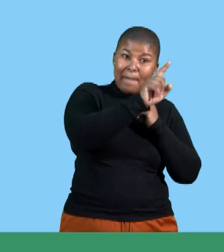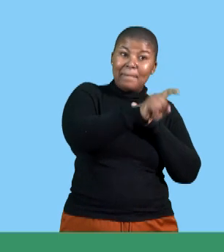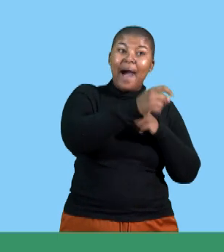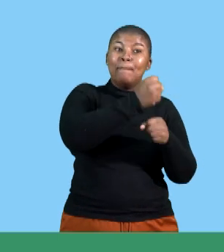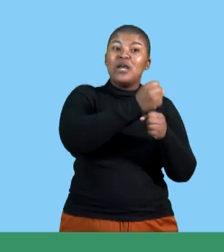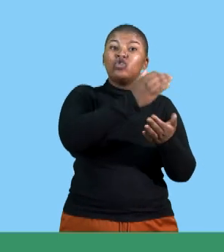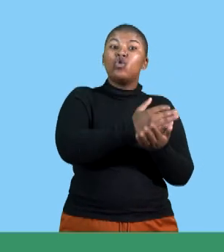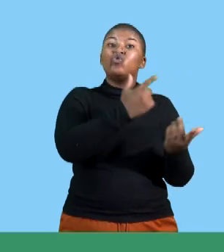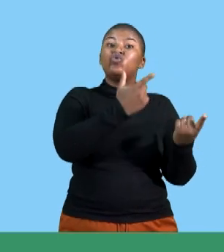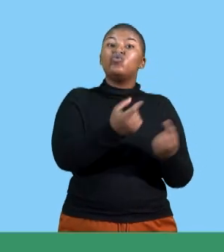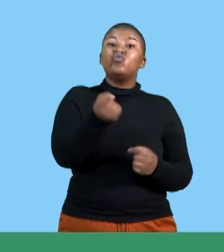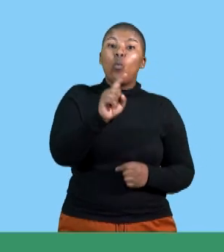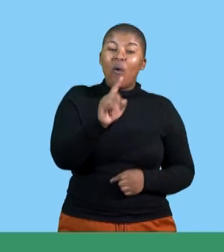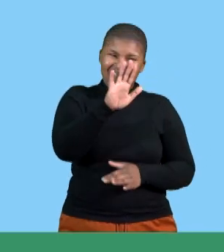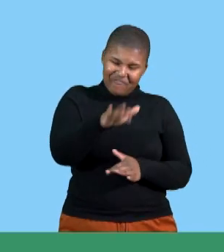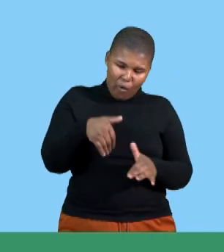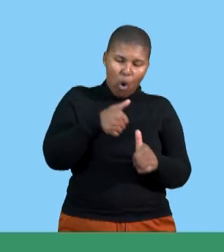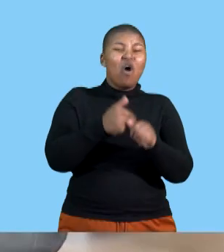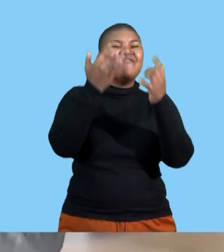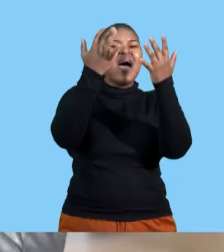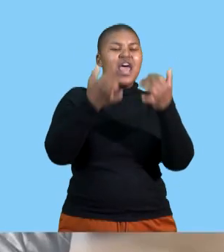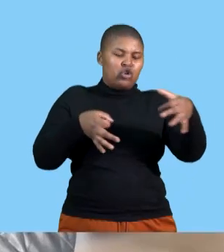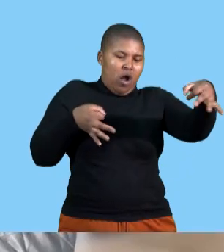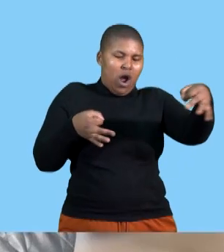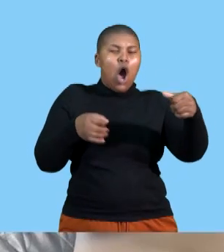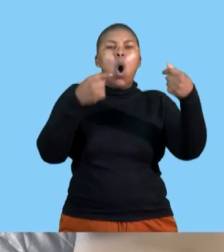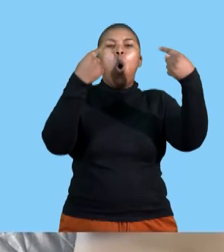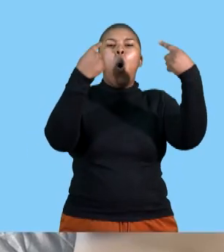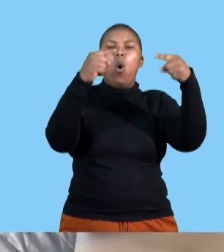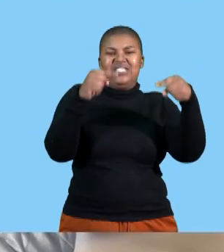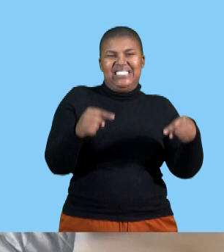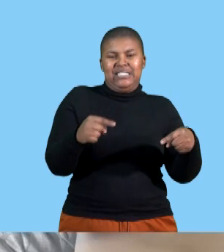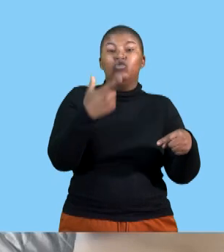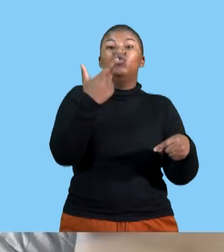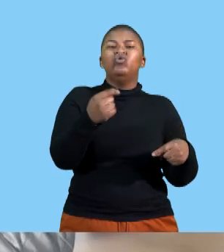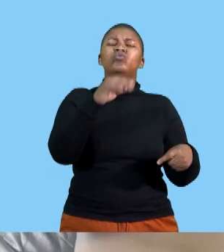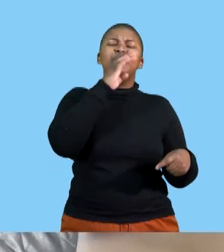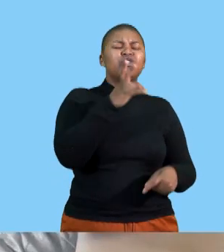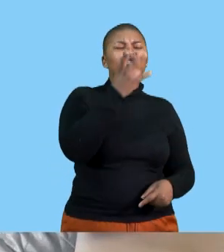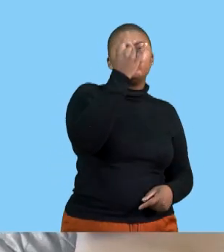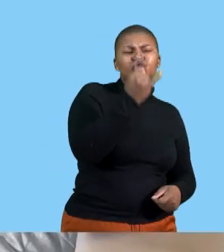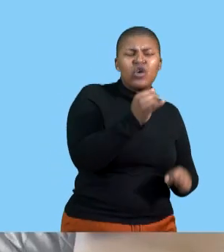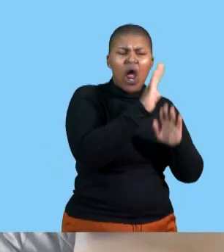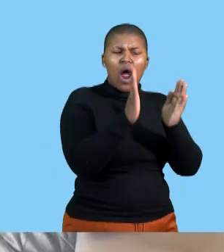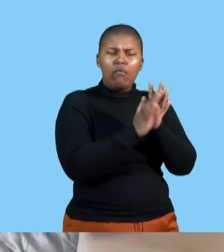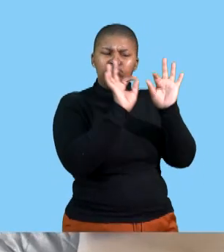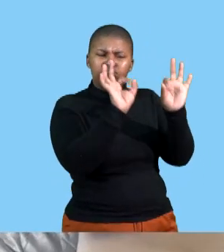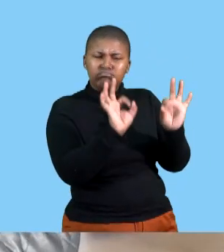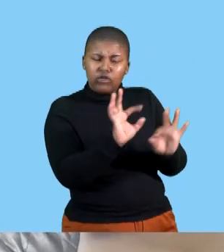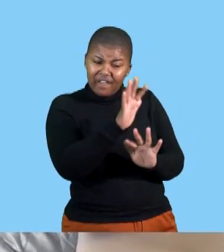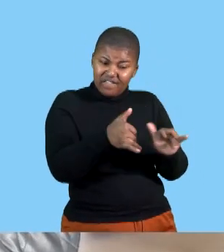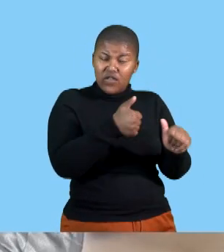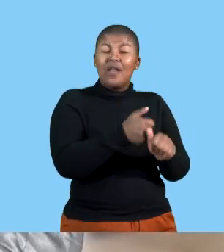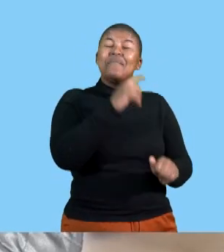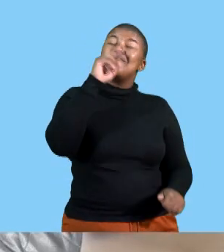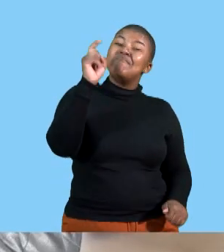like the public company. Like we've said that this company, which is a state-owned company, it falls under the public company. It is